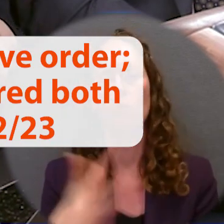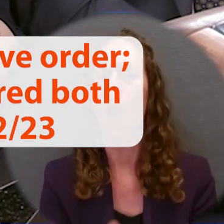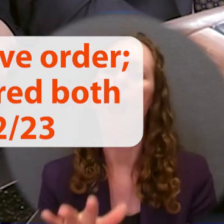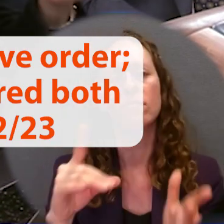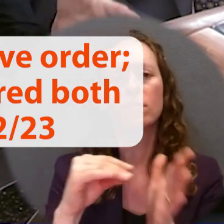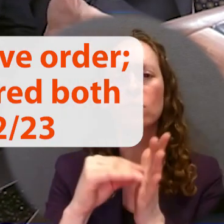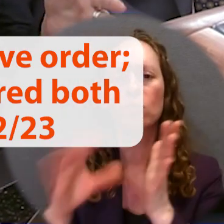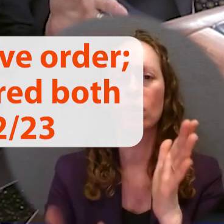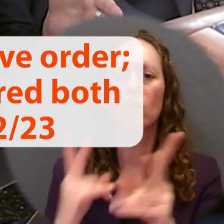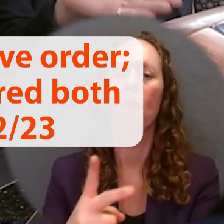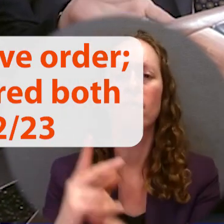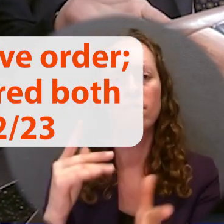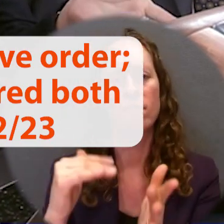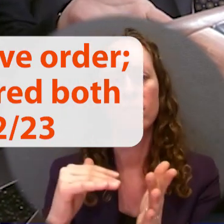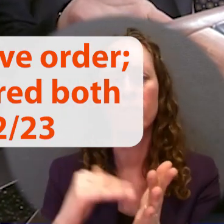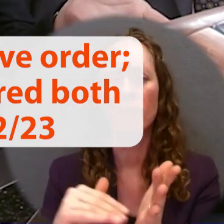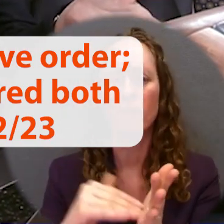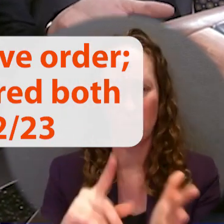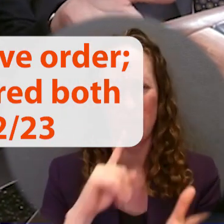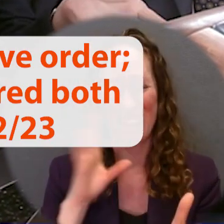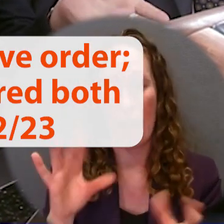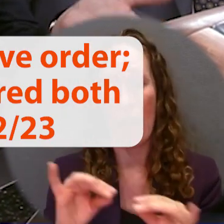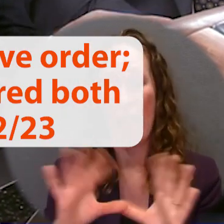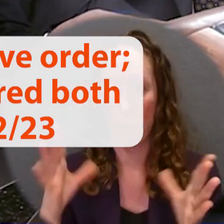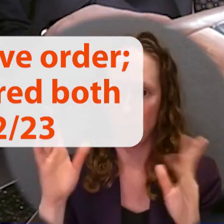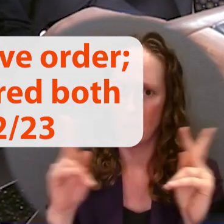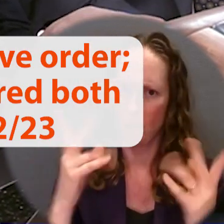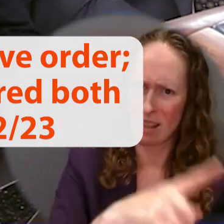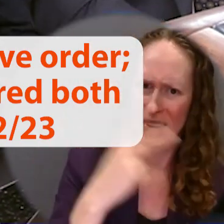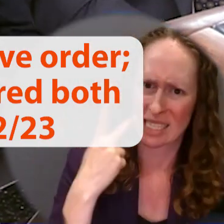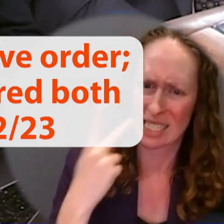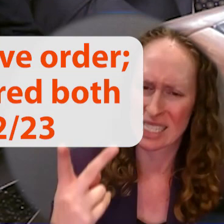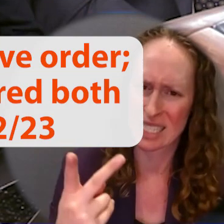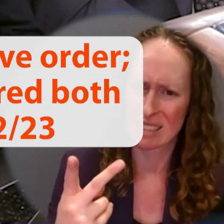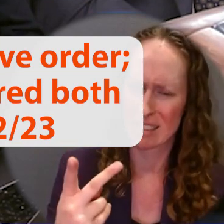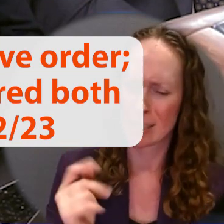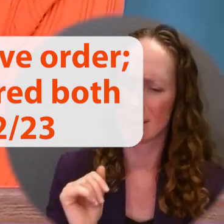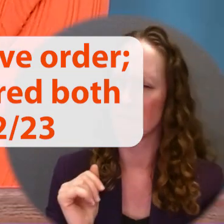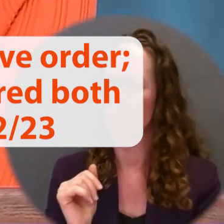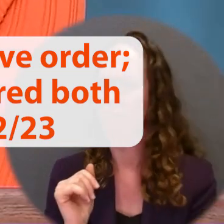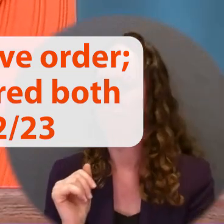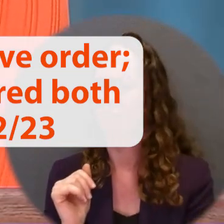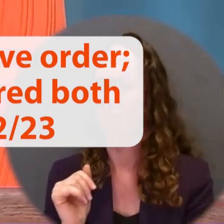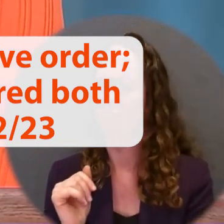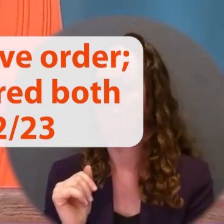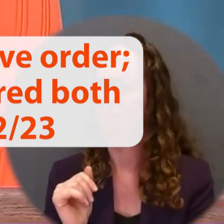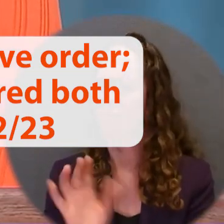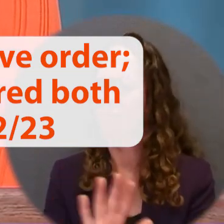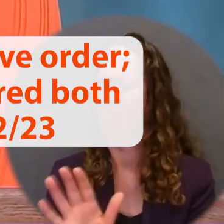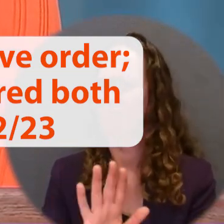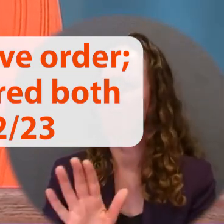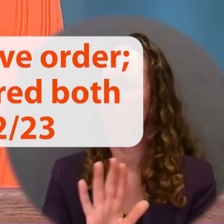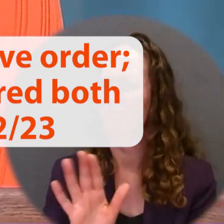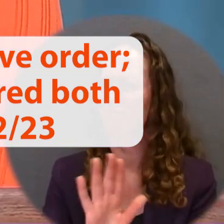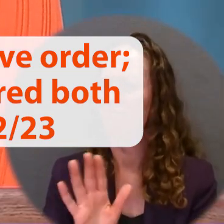argue with that, this is clearly what people want to see happen? So look, you're talking about debt relief